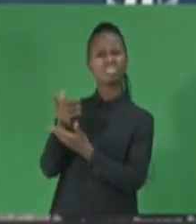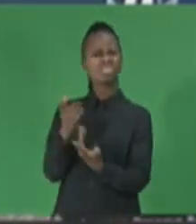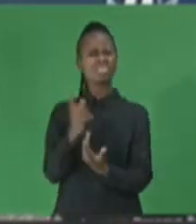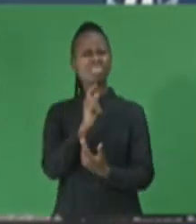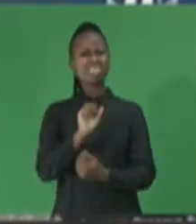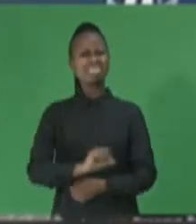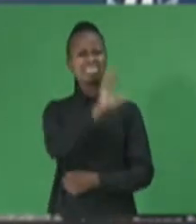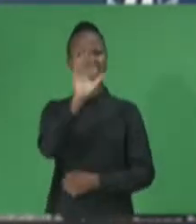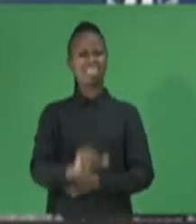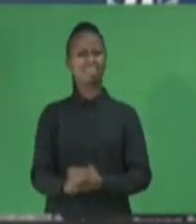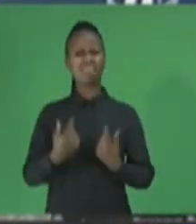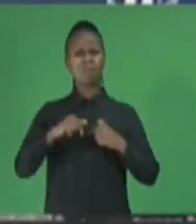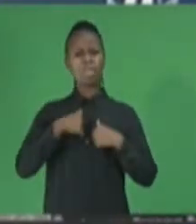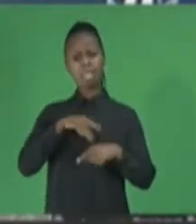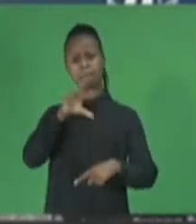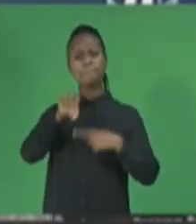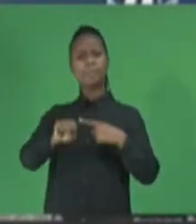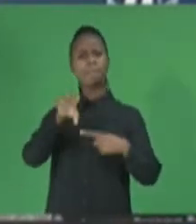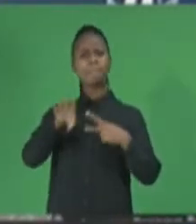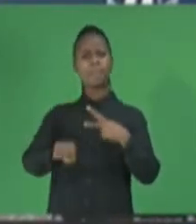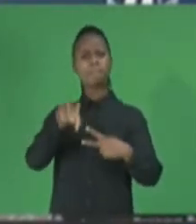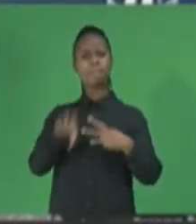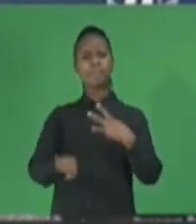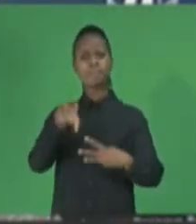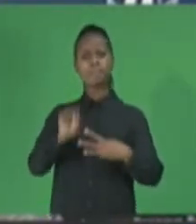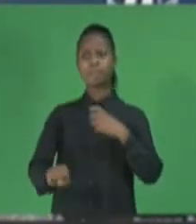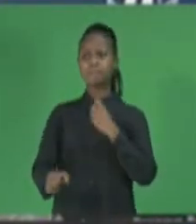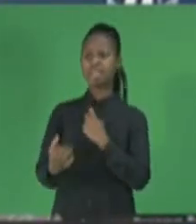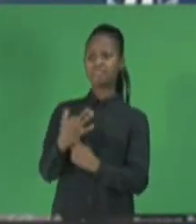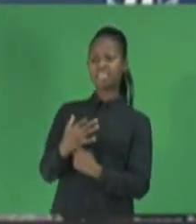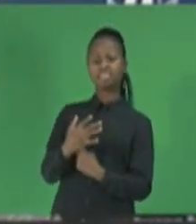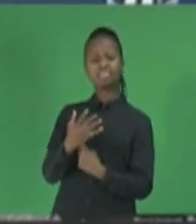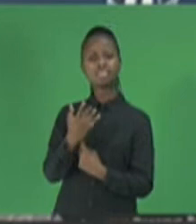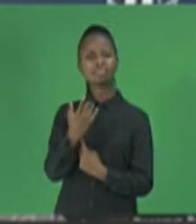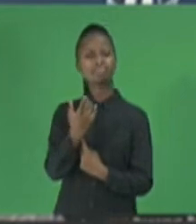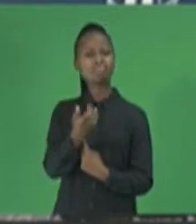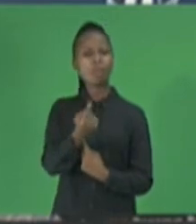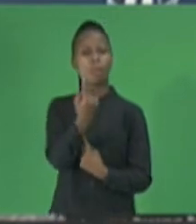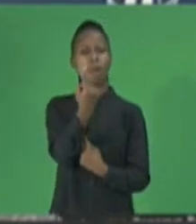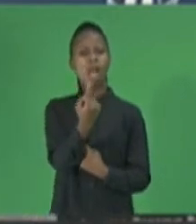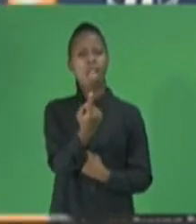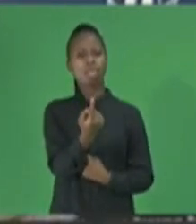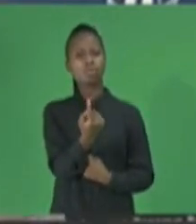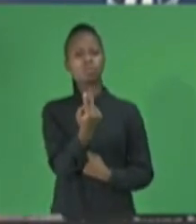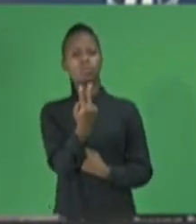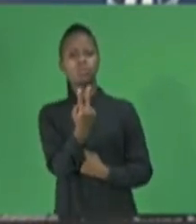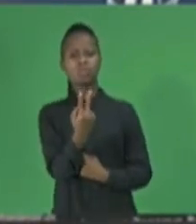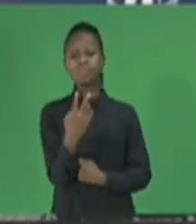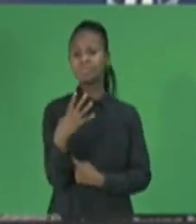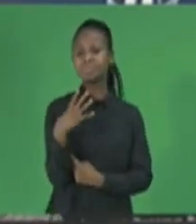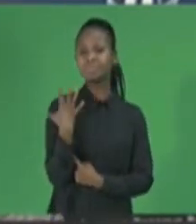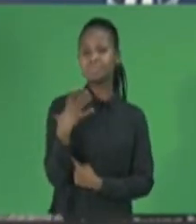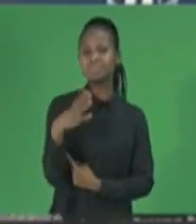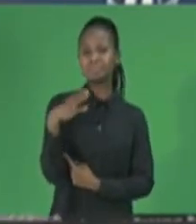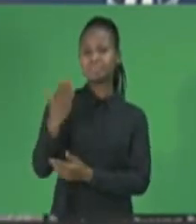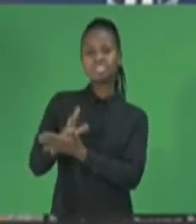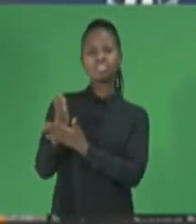with China, Evergrande. I think there might be one or two players with an exposure to one of the shareholders